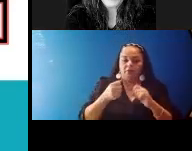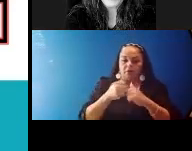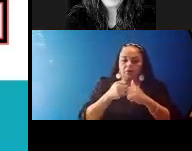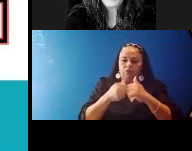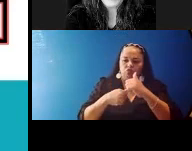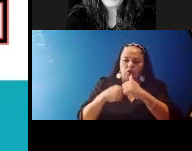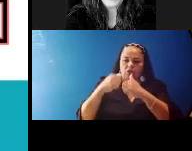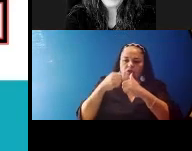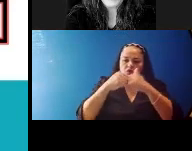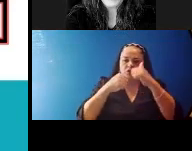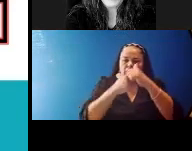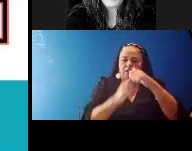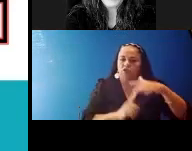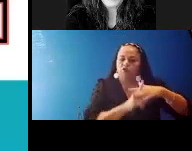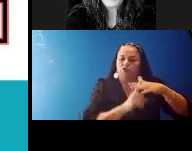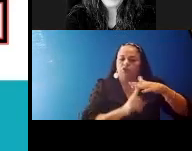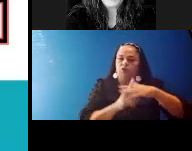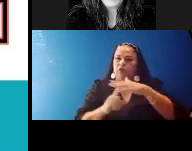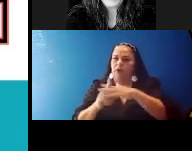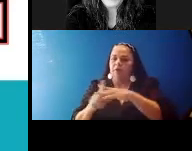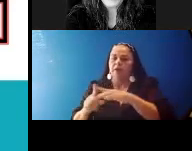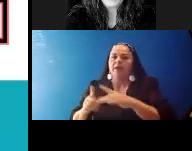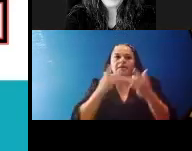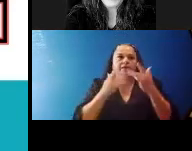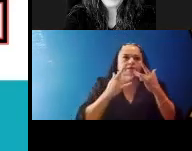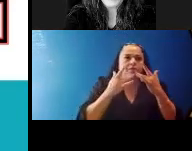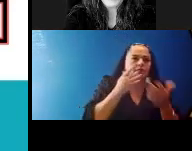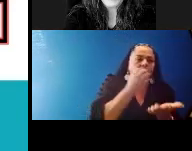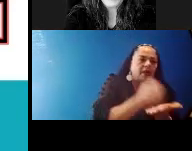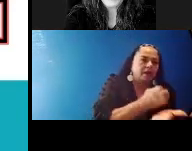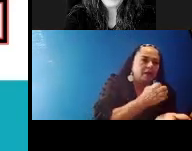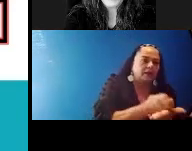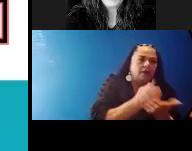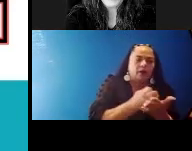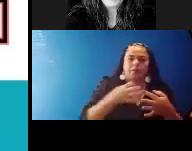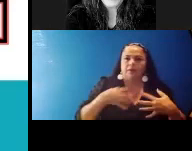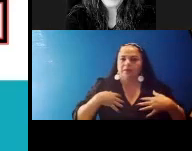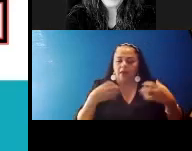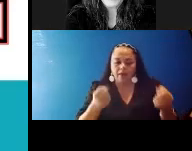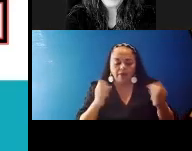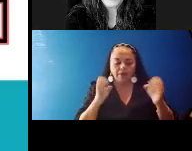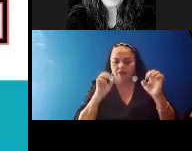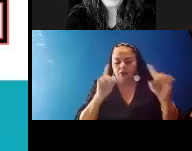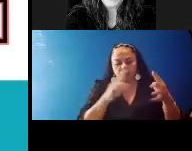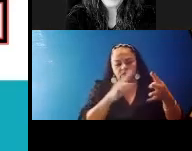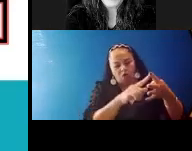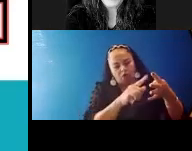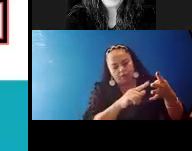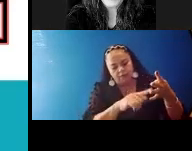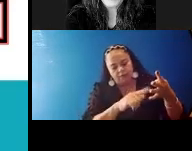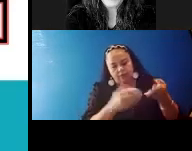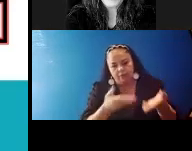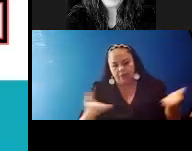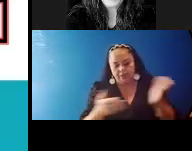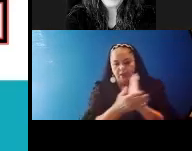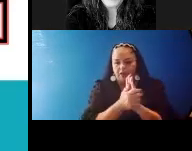ways, right? When we look at disparities around employment, economics, education, health, all the different things, right, that we know are sort of these ills we're